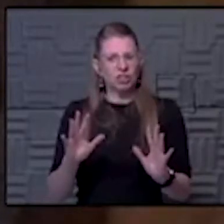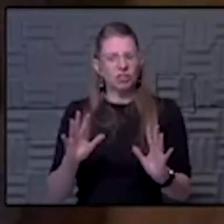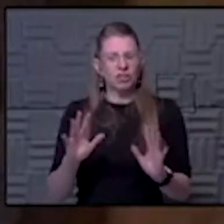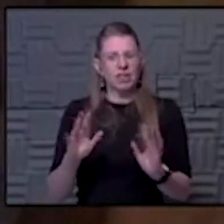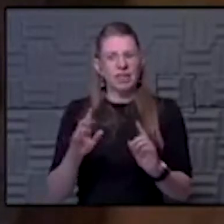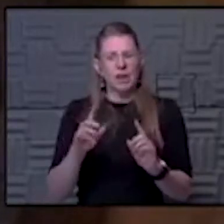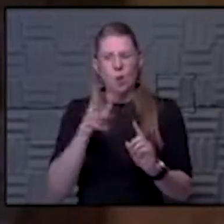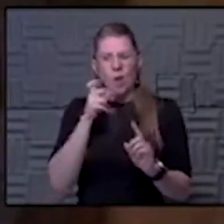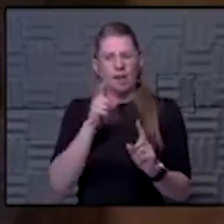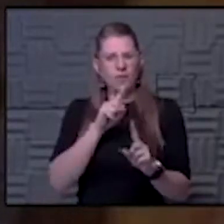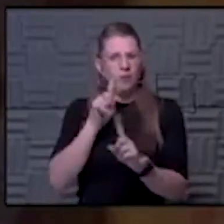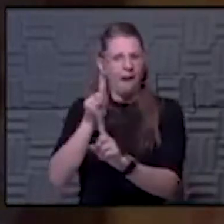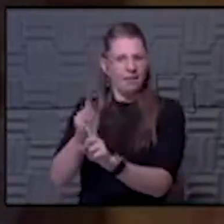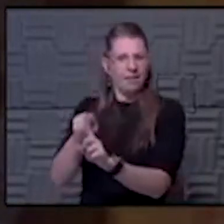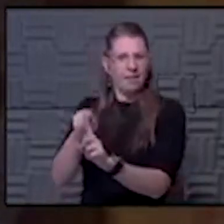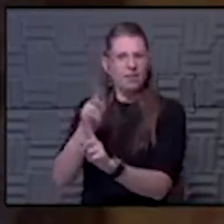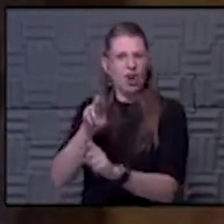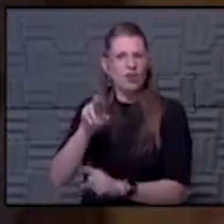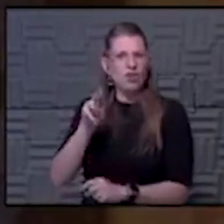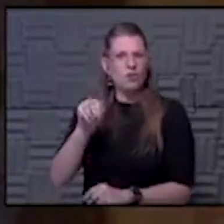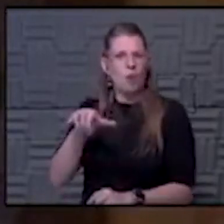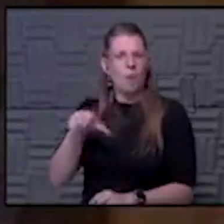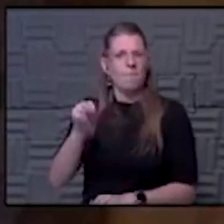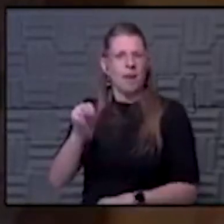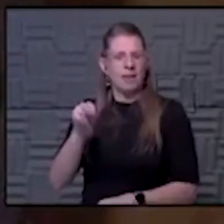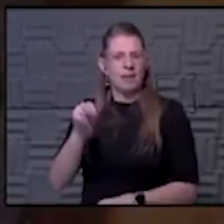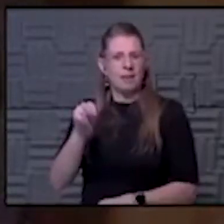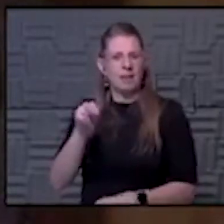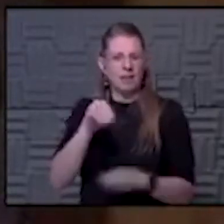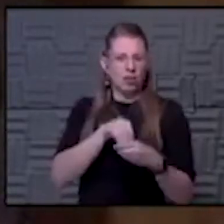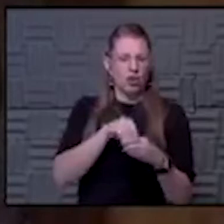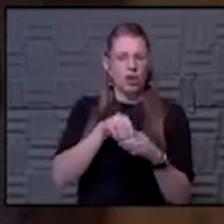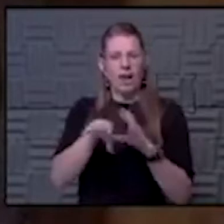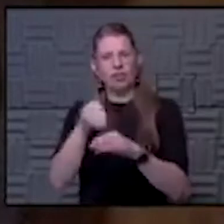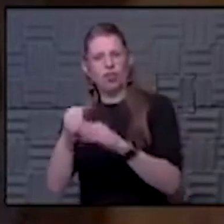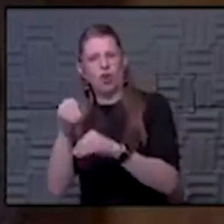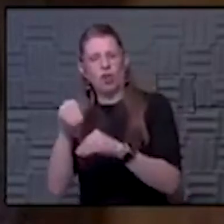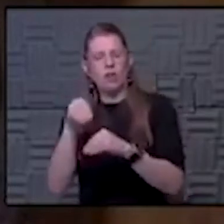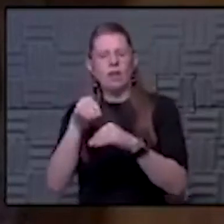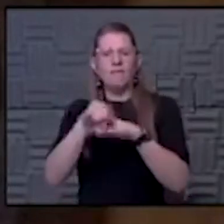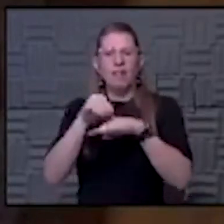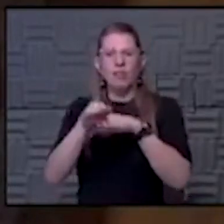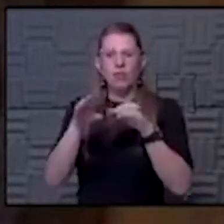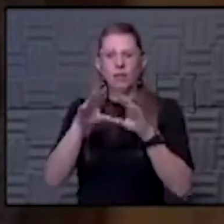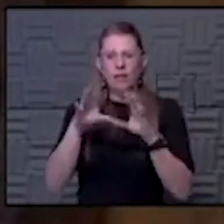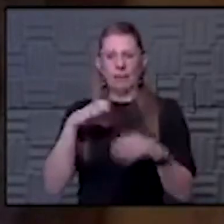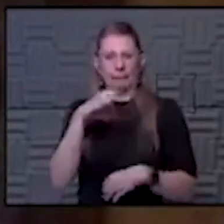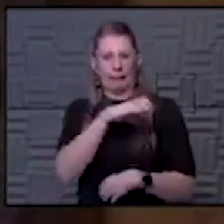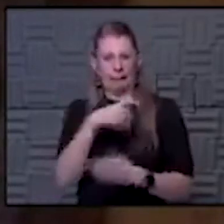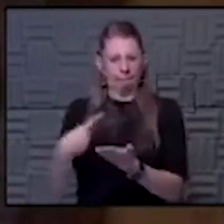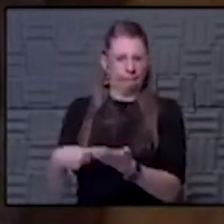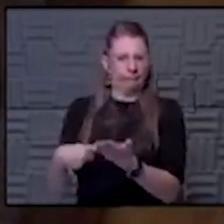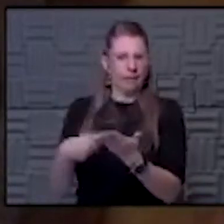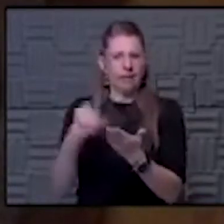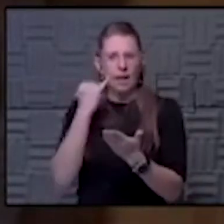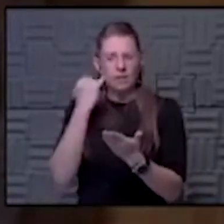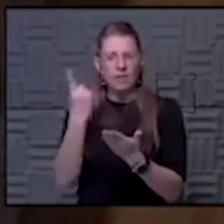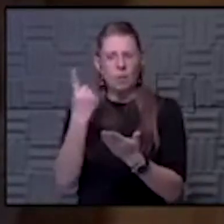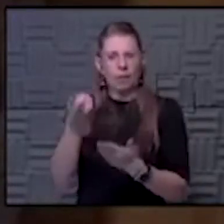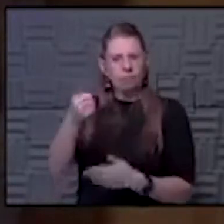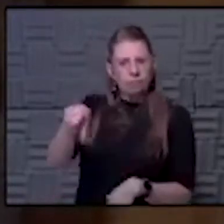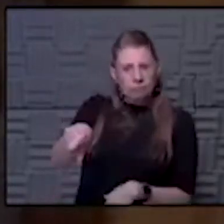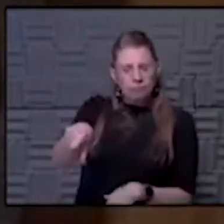Norman what the internal and external advisory committees are talking about in terms of somebody who turns it